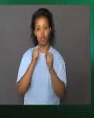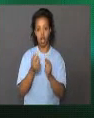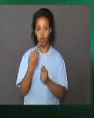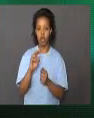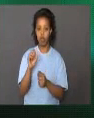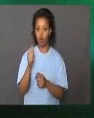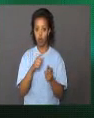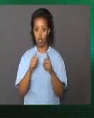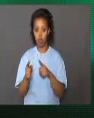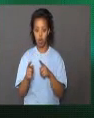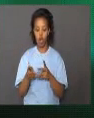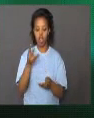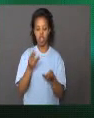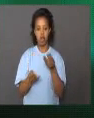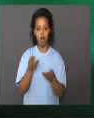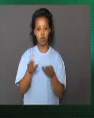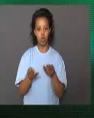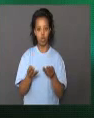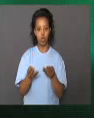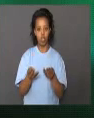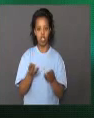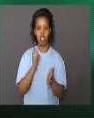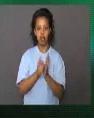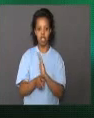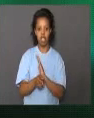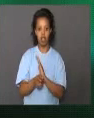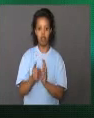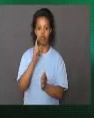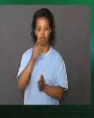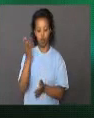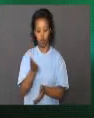can measure the mass of an object to the nearest